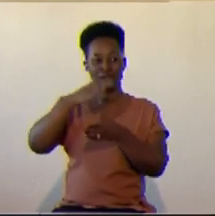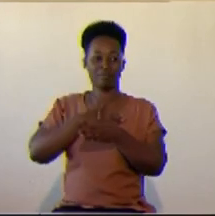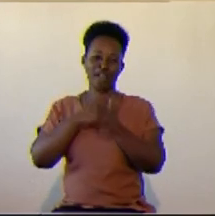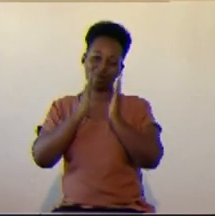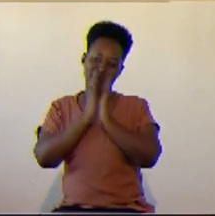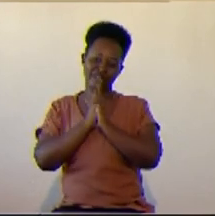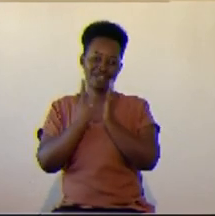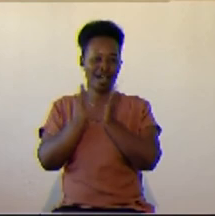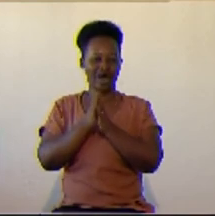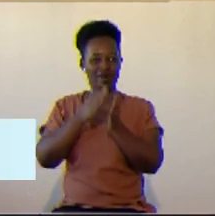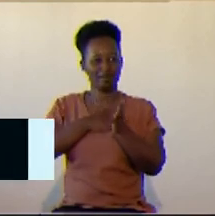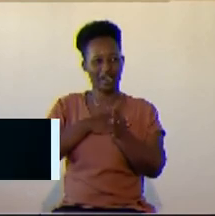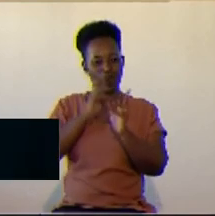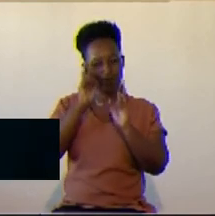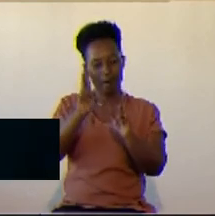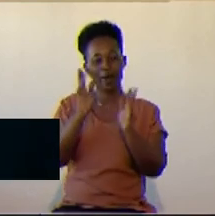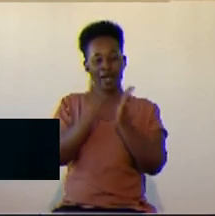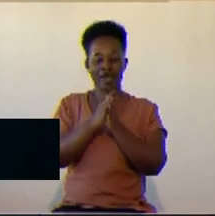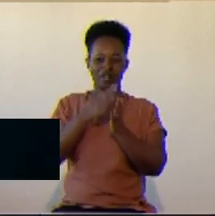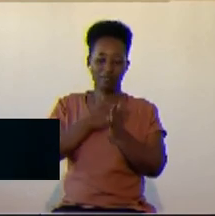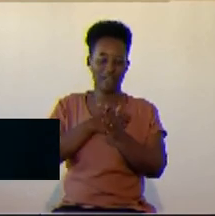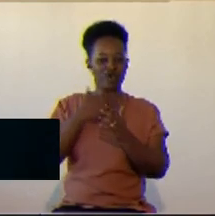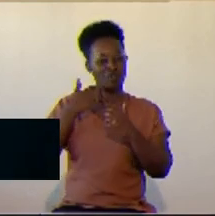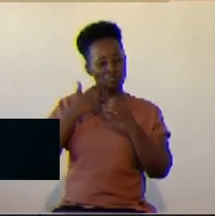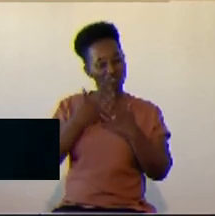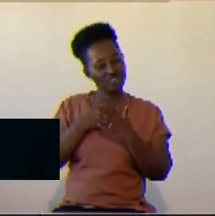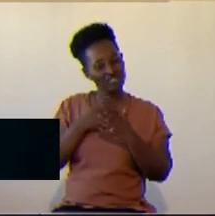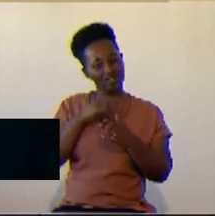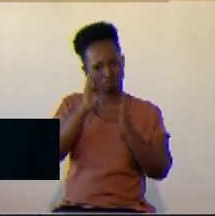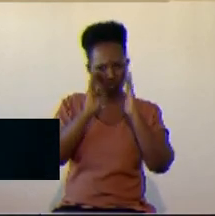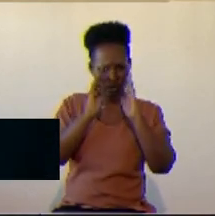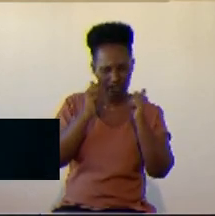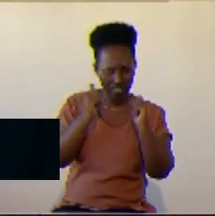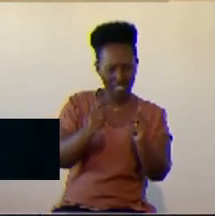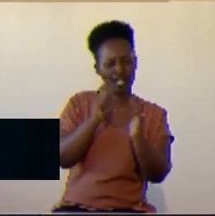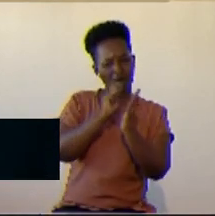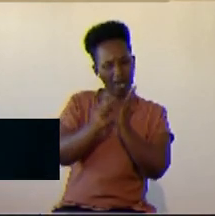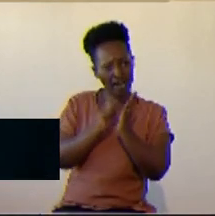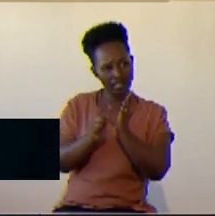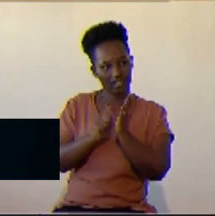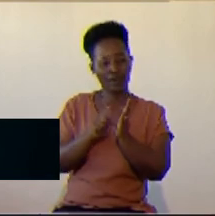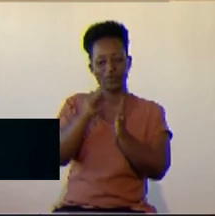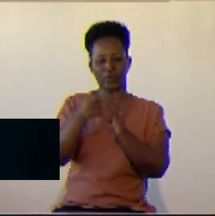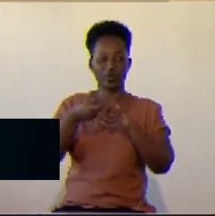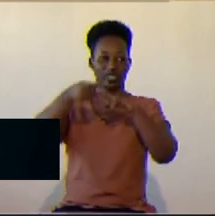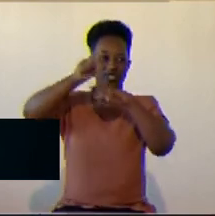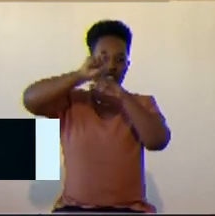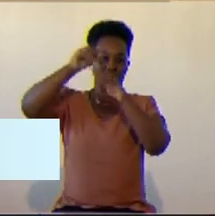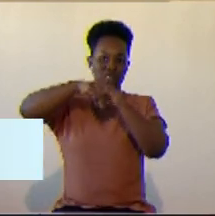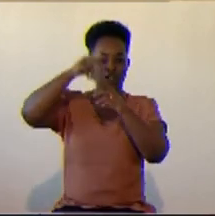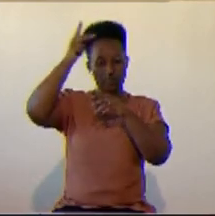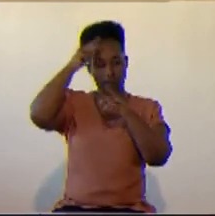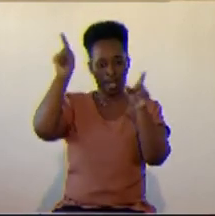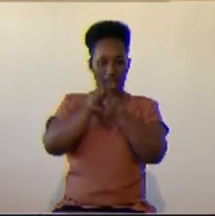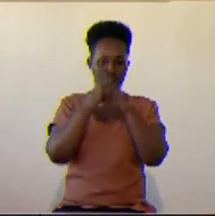my hope and my wishes are that you followed it well, you have been taking the notes, and so you have increased in knowledge as of